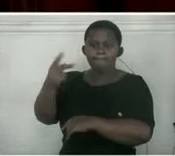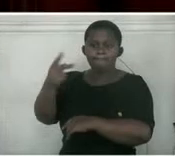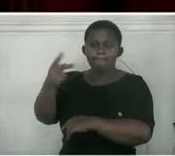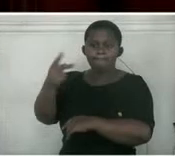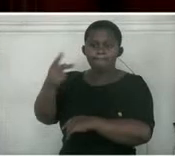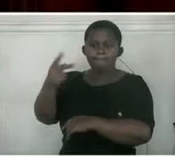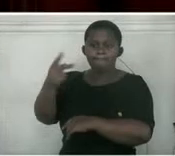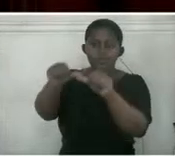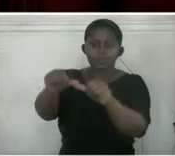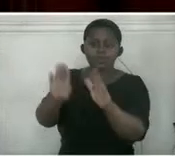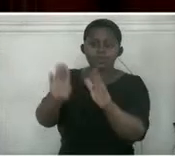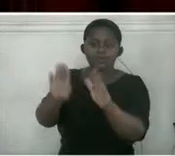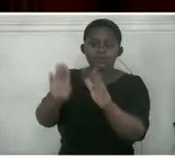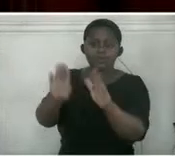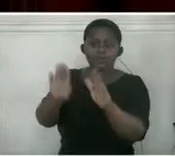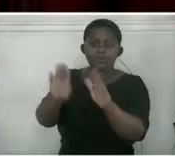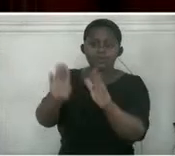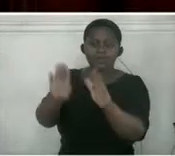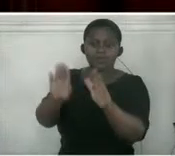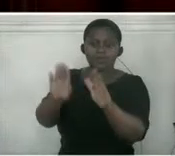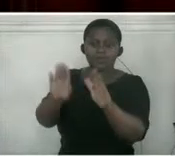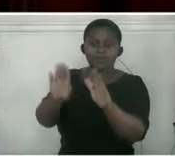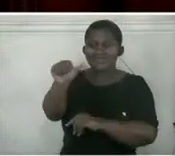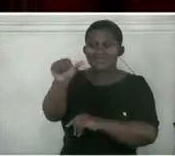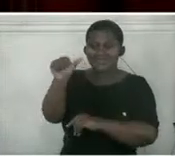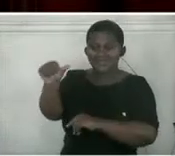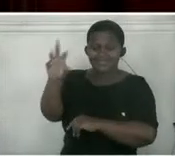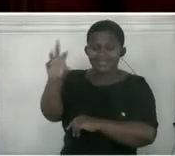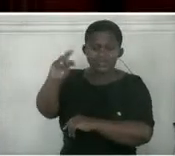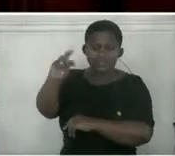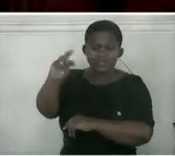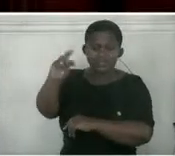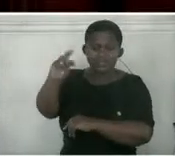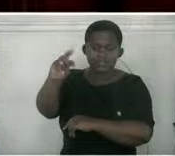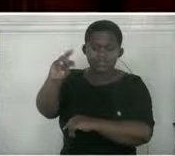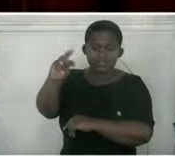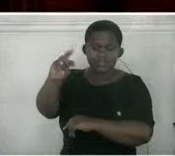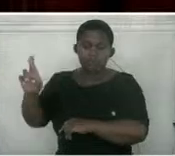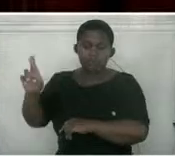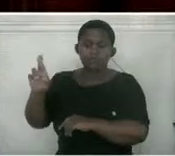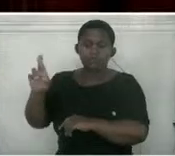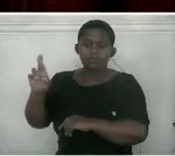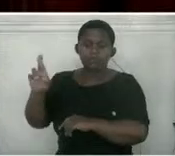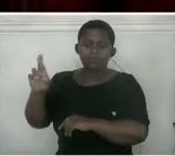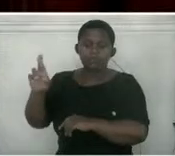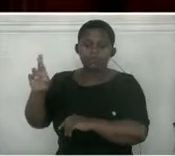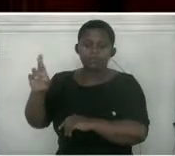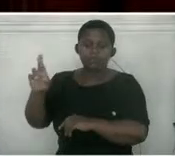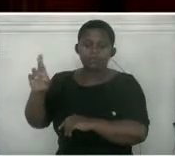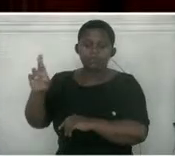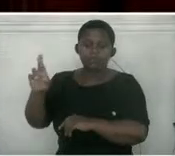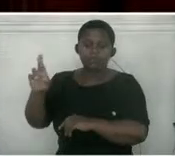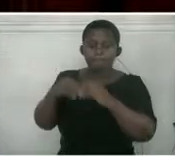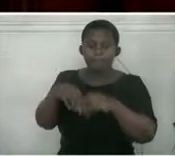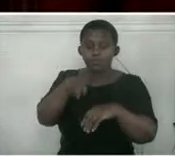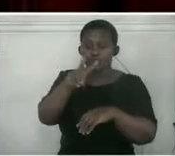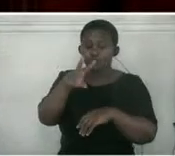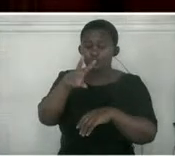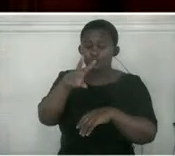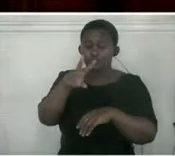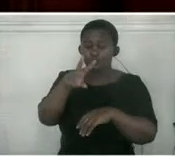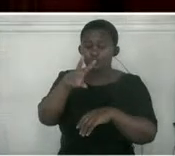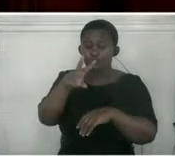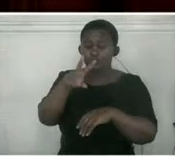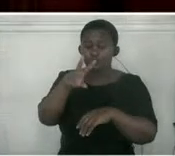progressing at an investment value of 66 million and will create 200 job opportunities